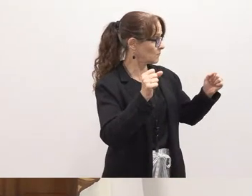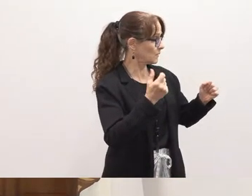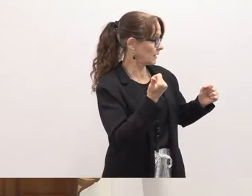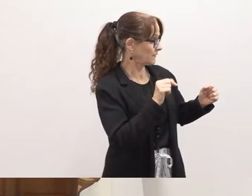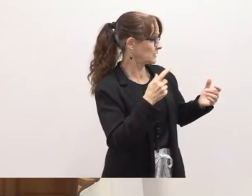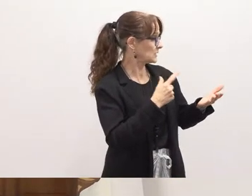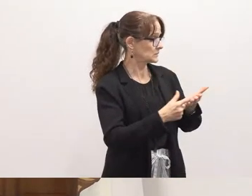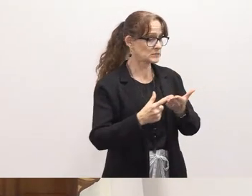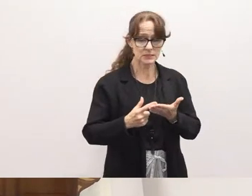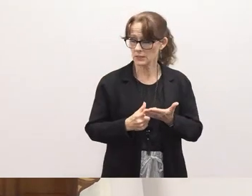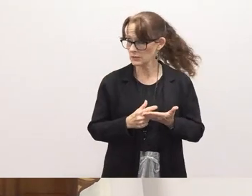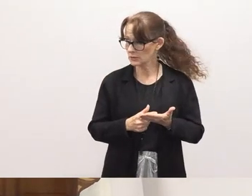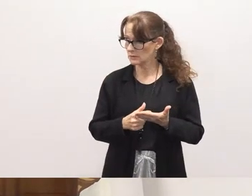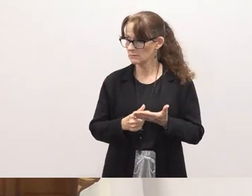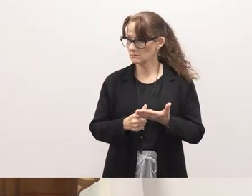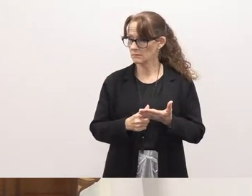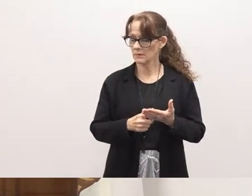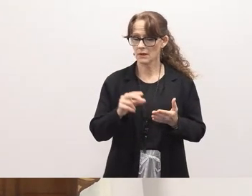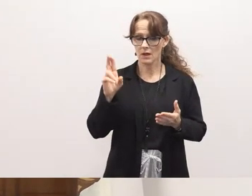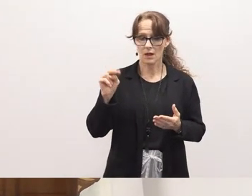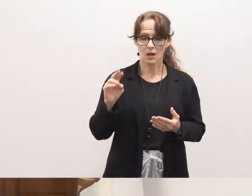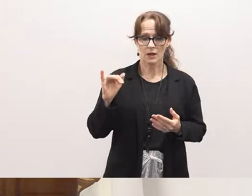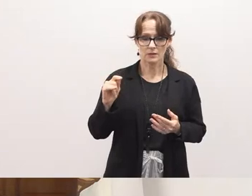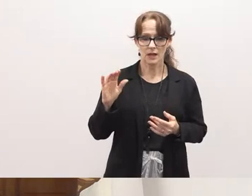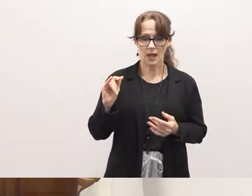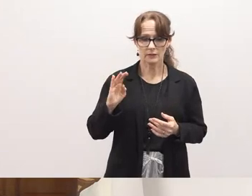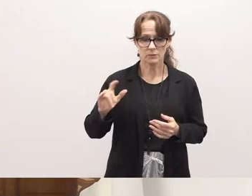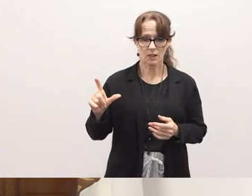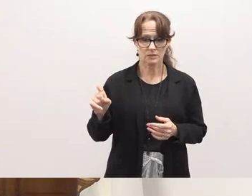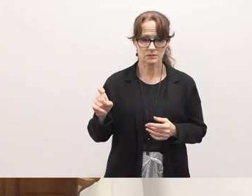discussion on the unaudited actuals?